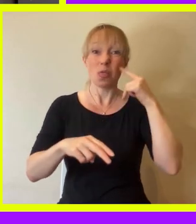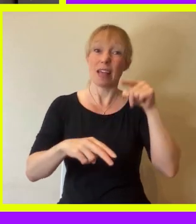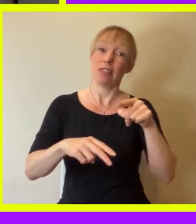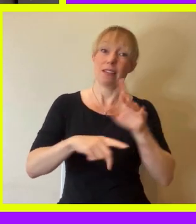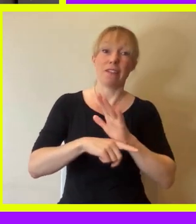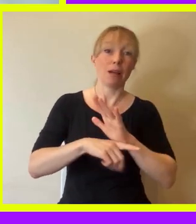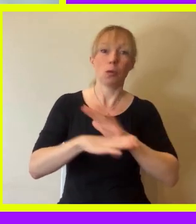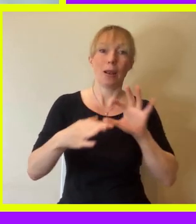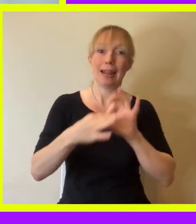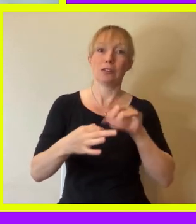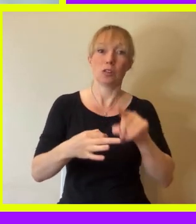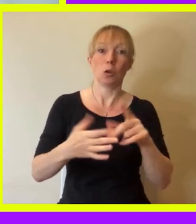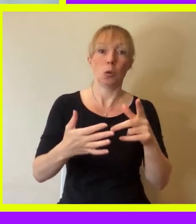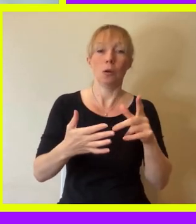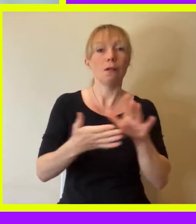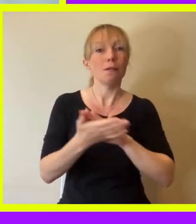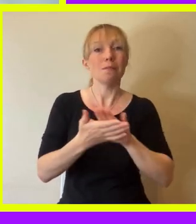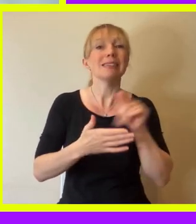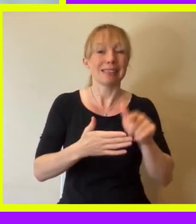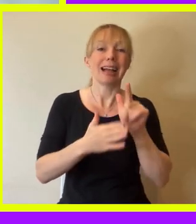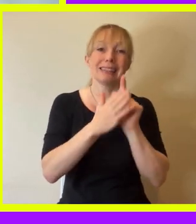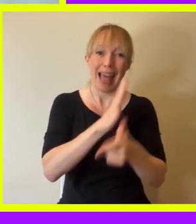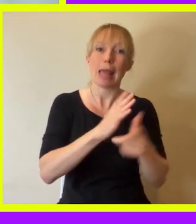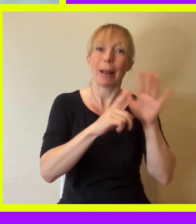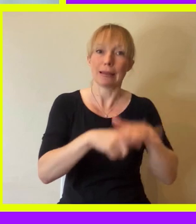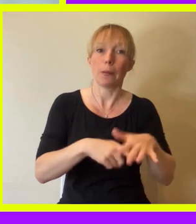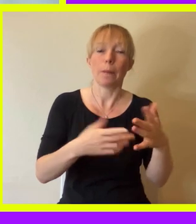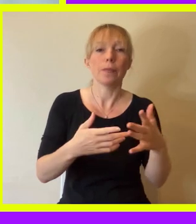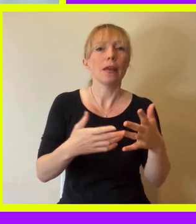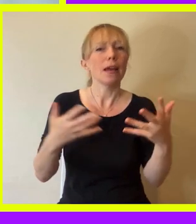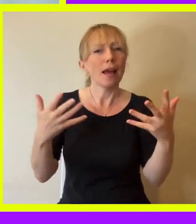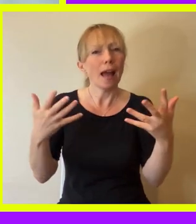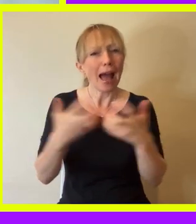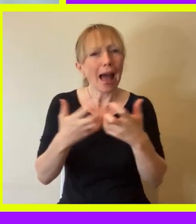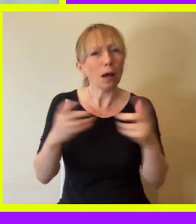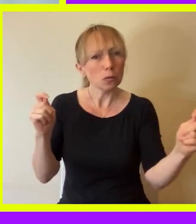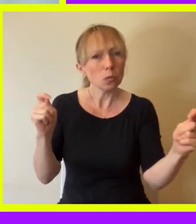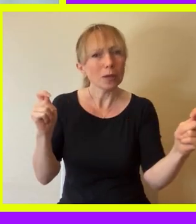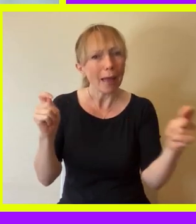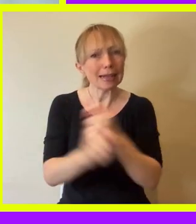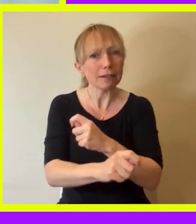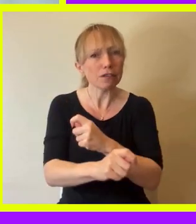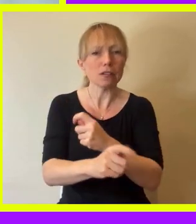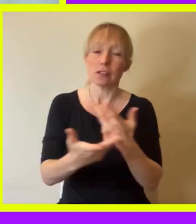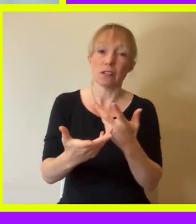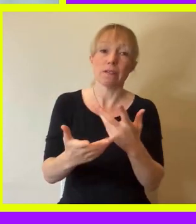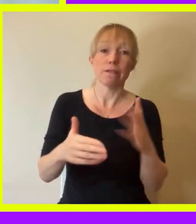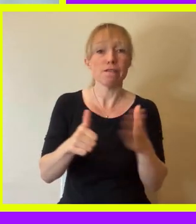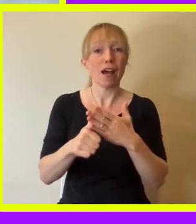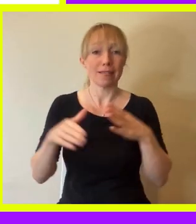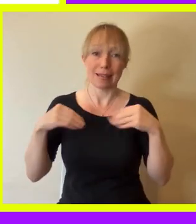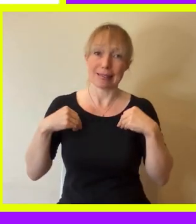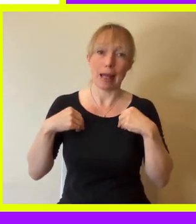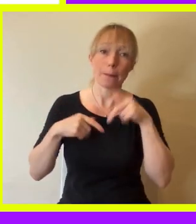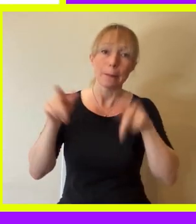you. How can we make a difference? Well, firstly, it's just accepting that people are different in all shapes and